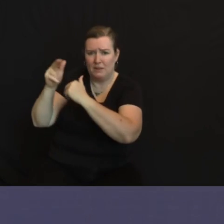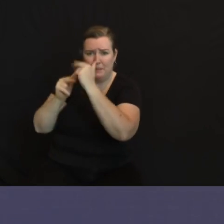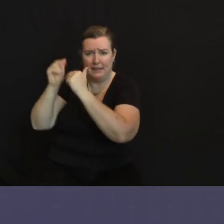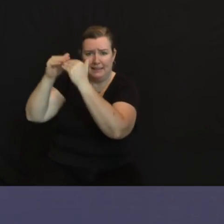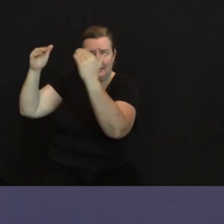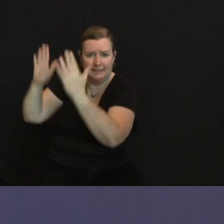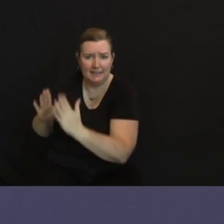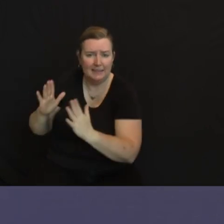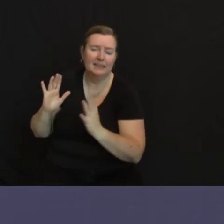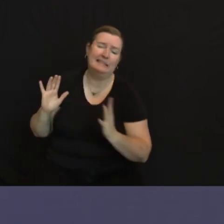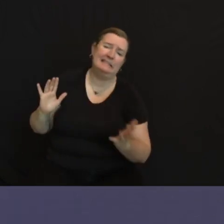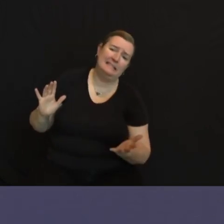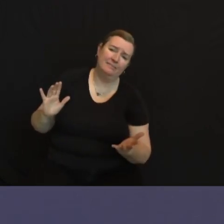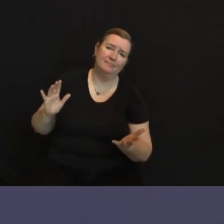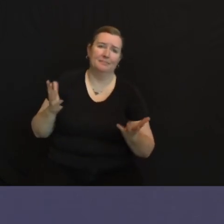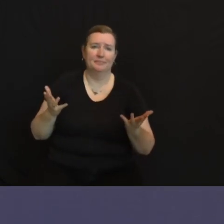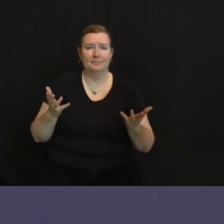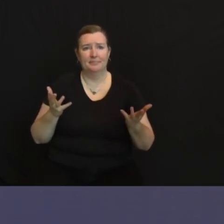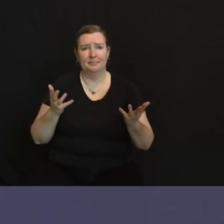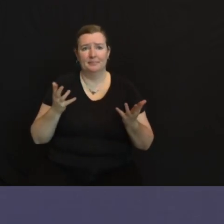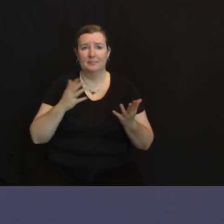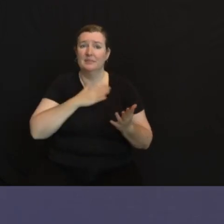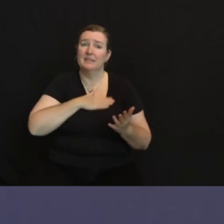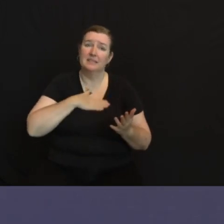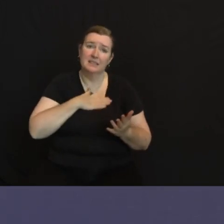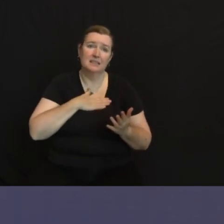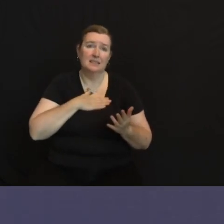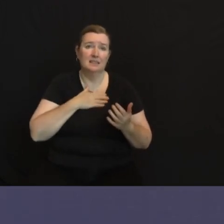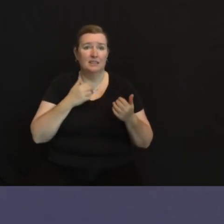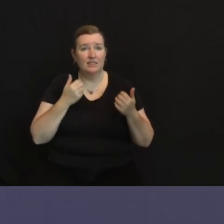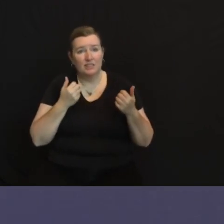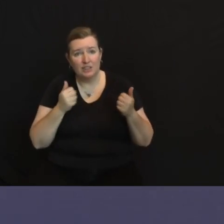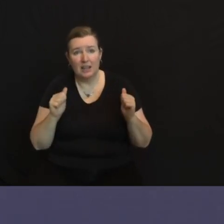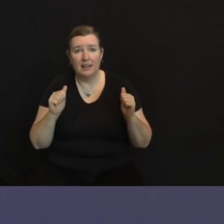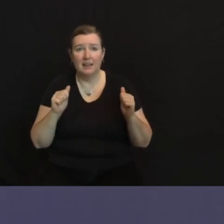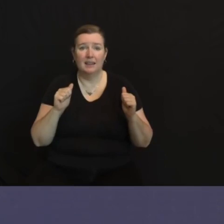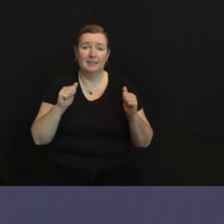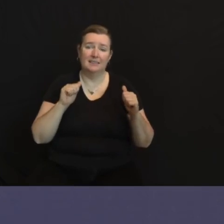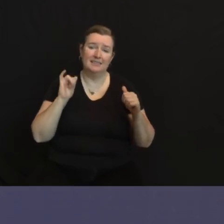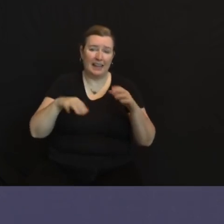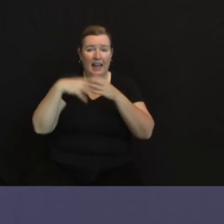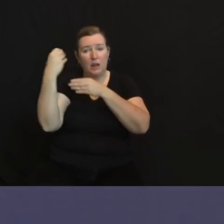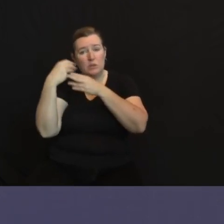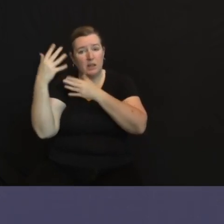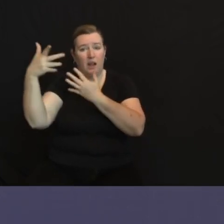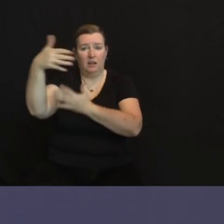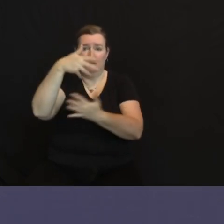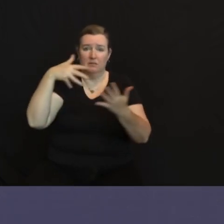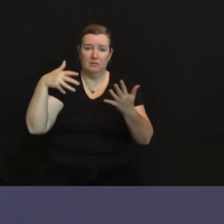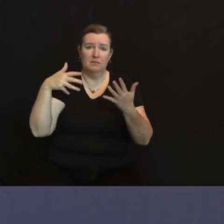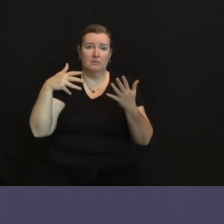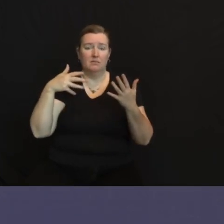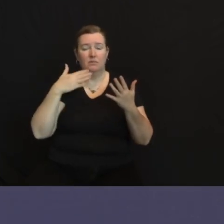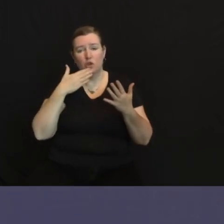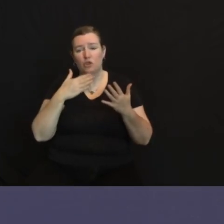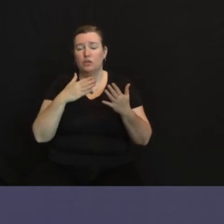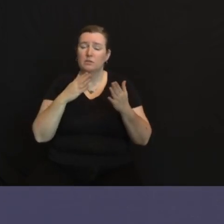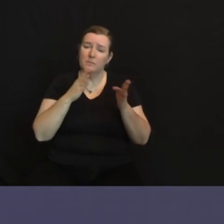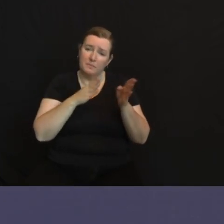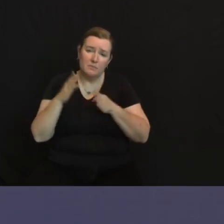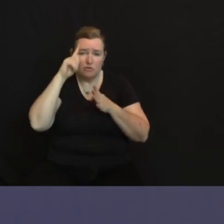sounds silly, but we got to stay outside as much as we can. And that's we have our strategy discussions frequently, and that was a big part